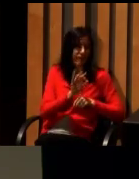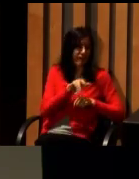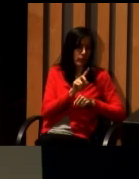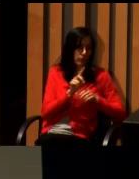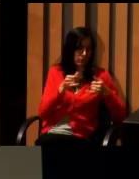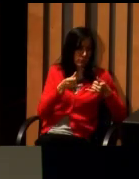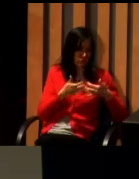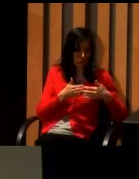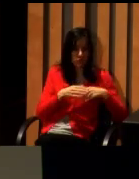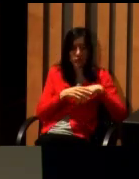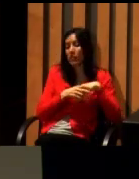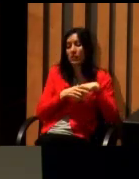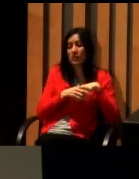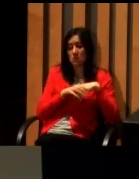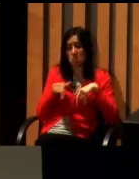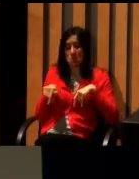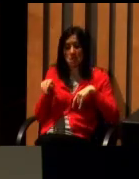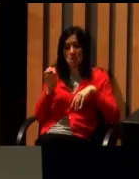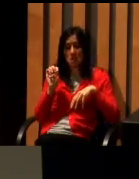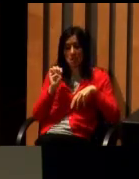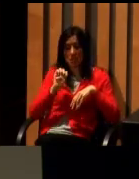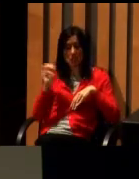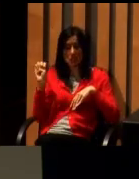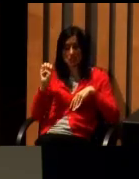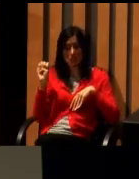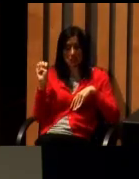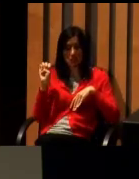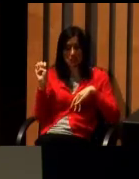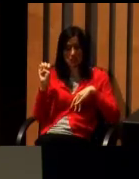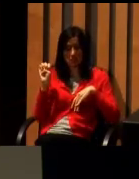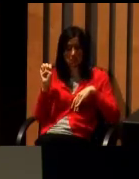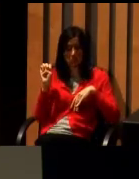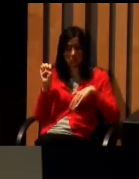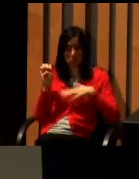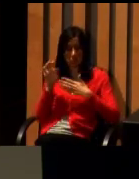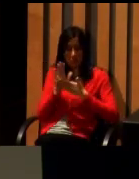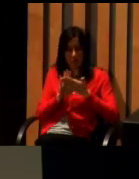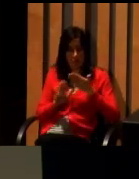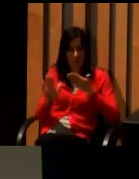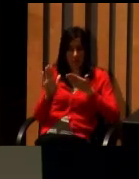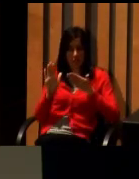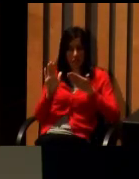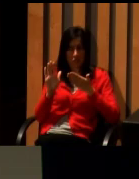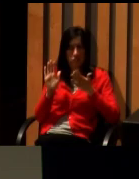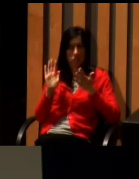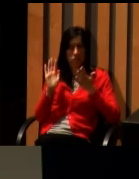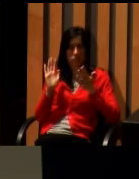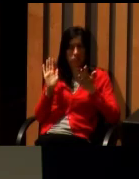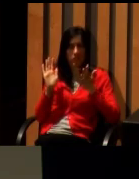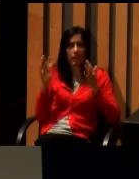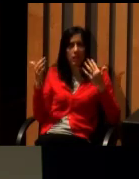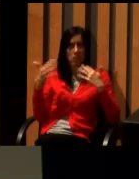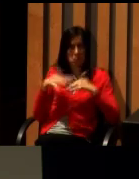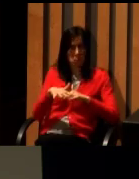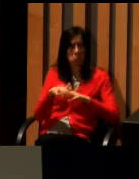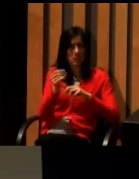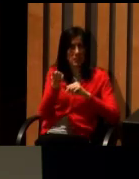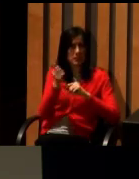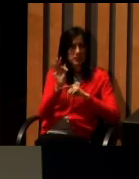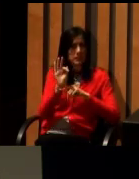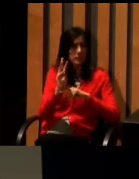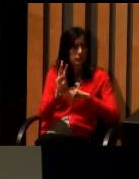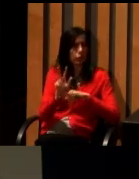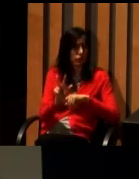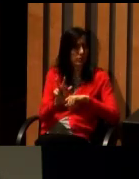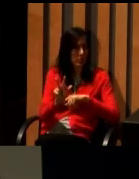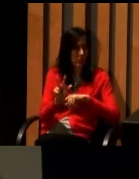Coast, there was no segregation within the colleges and universities until 1963, when